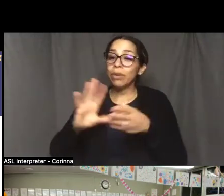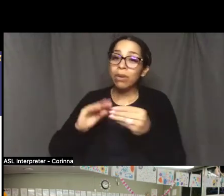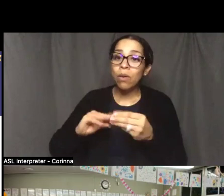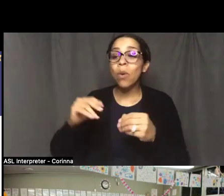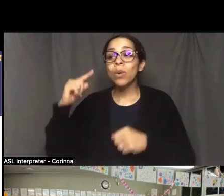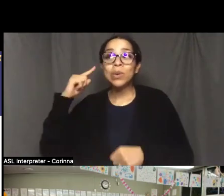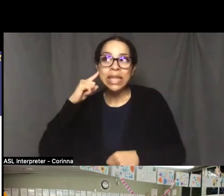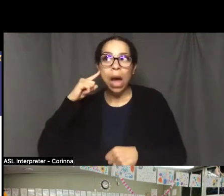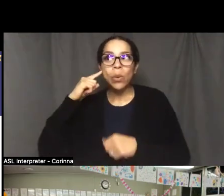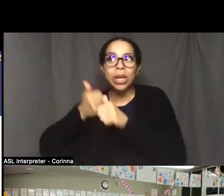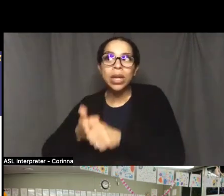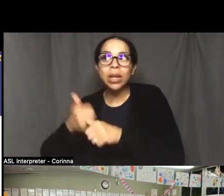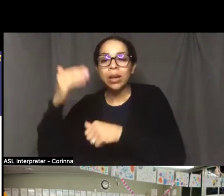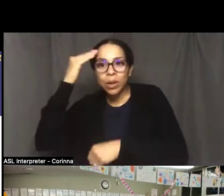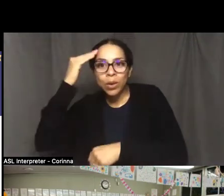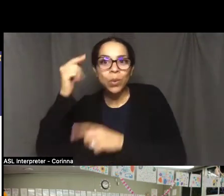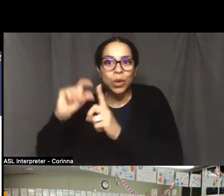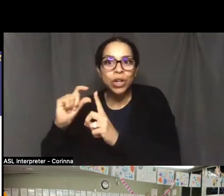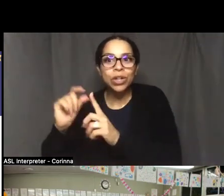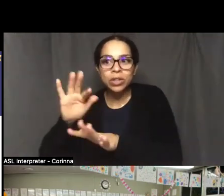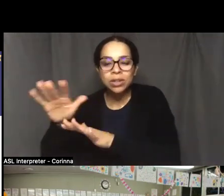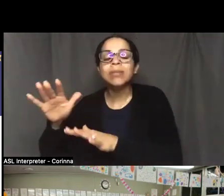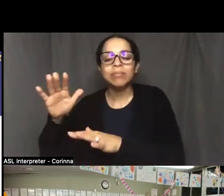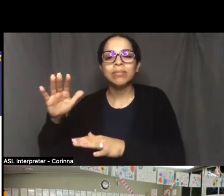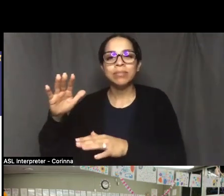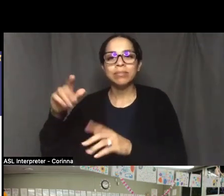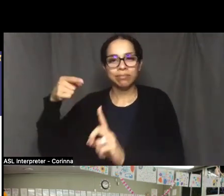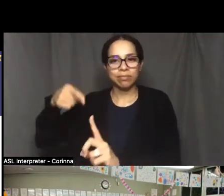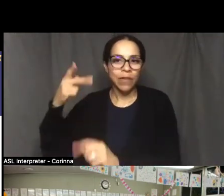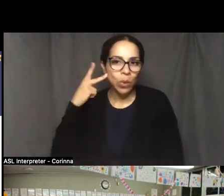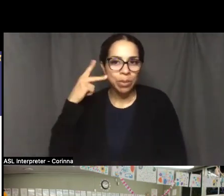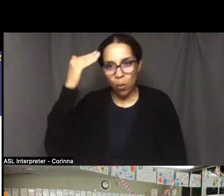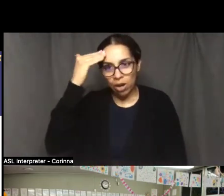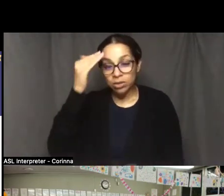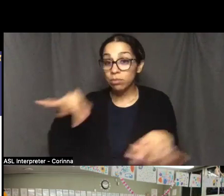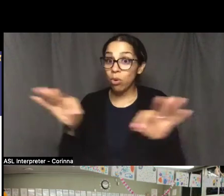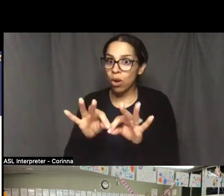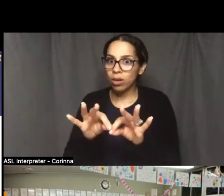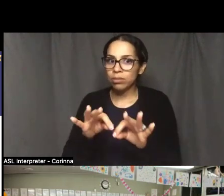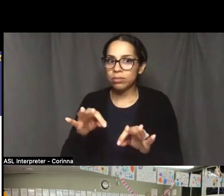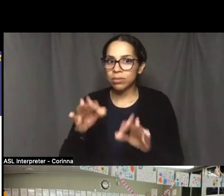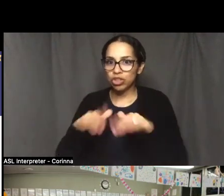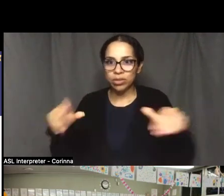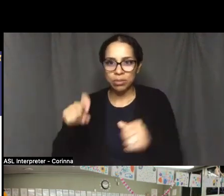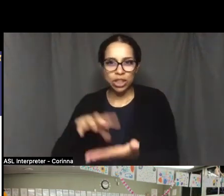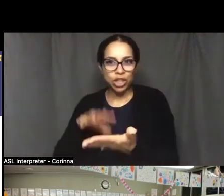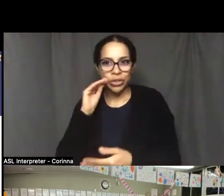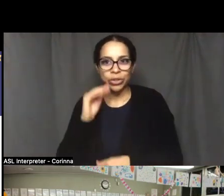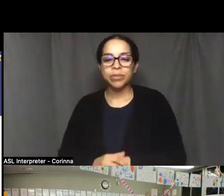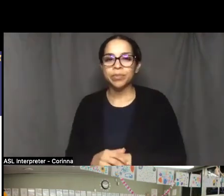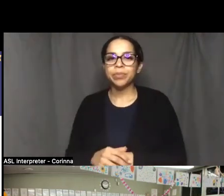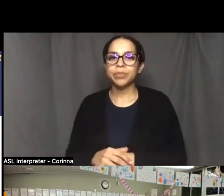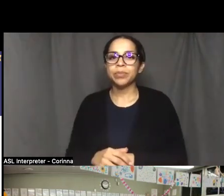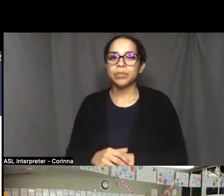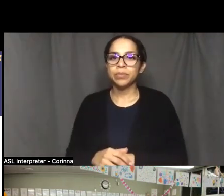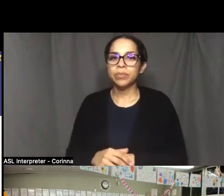about phonemic awareness, and that's a really important piece that kids need to have to learn to read. And this also goes into, for sound spelling,